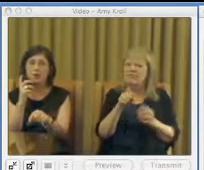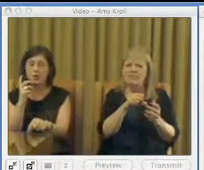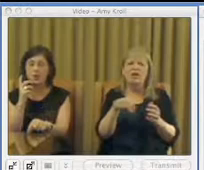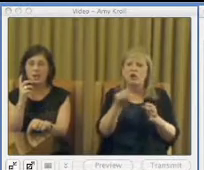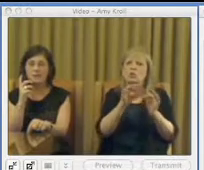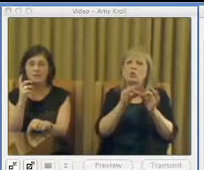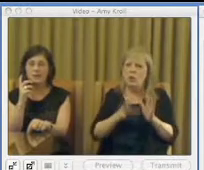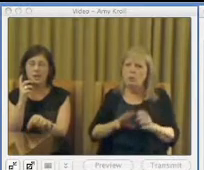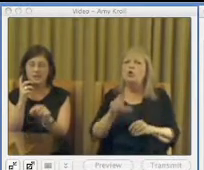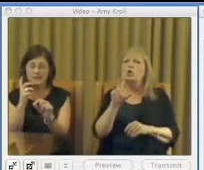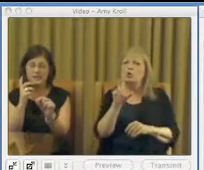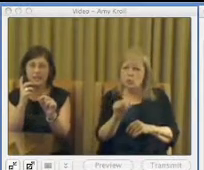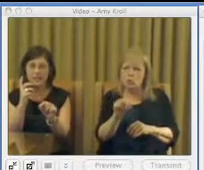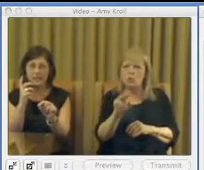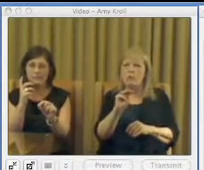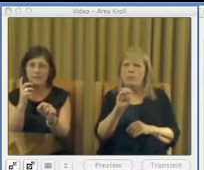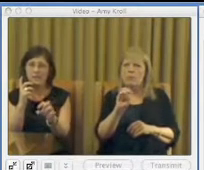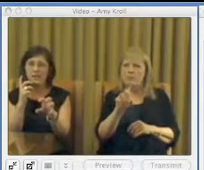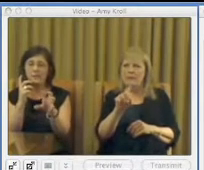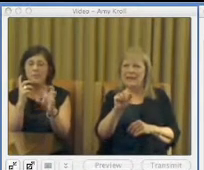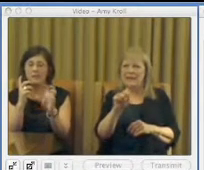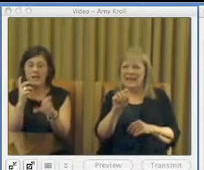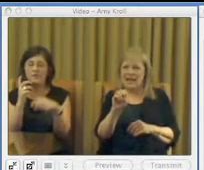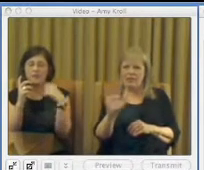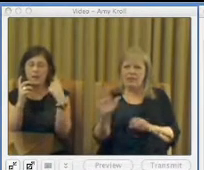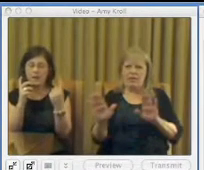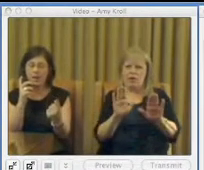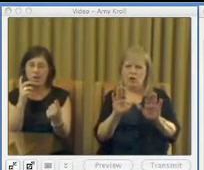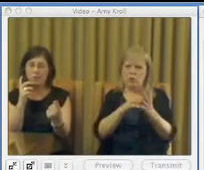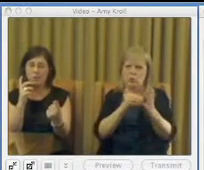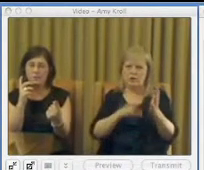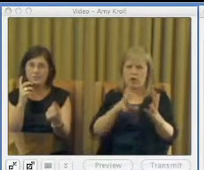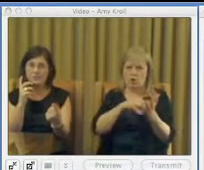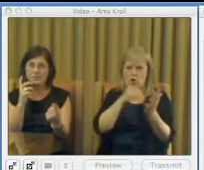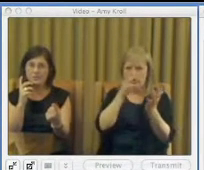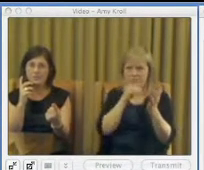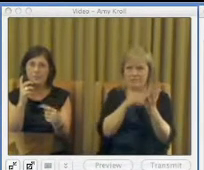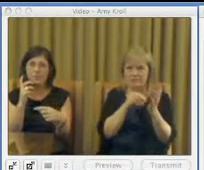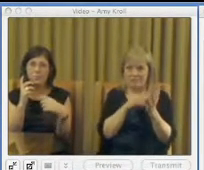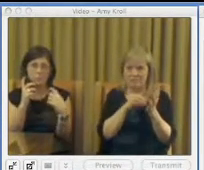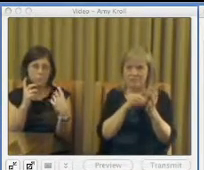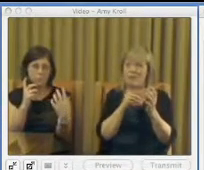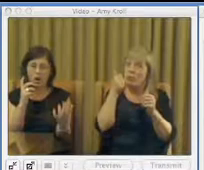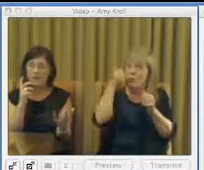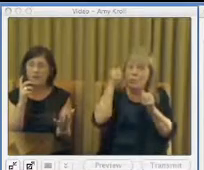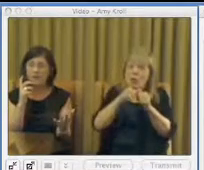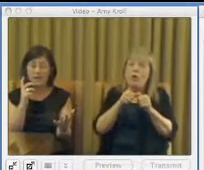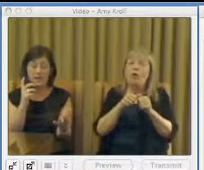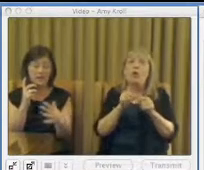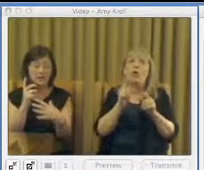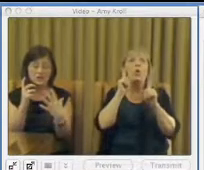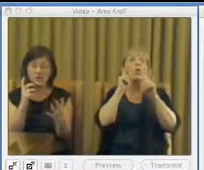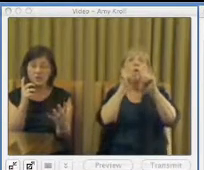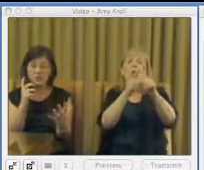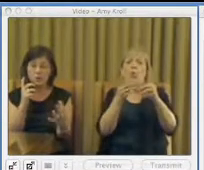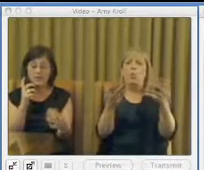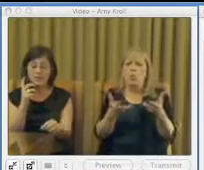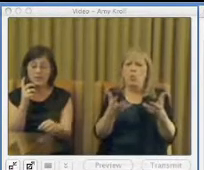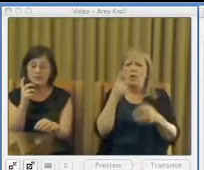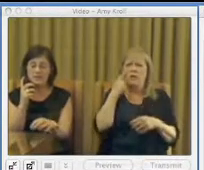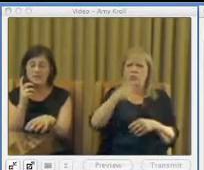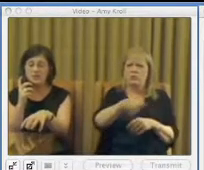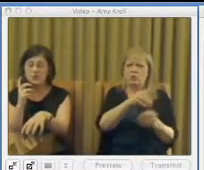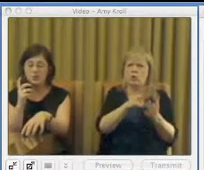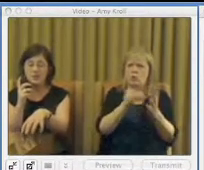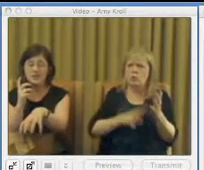mediating the student's learning. I think that's the key. Because, again, if you think about the goals, why are they there?